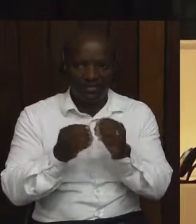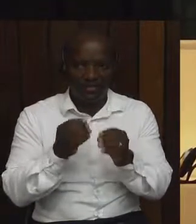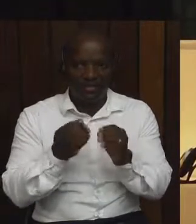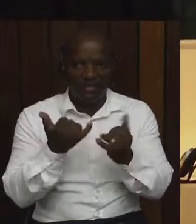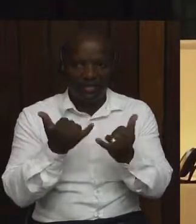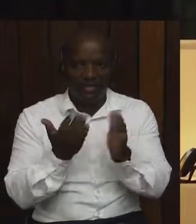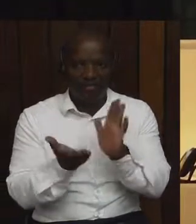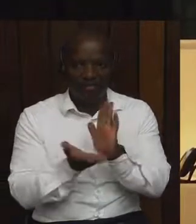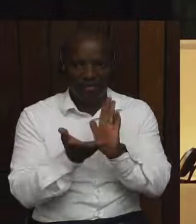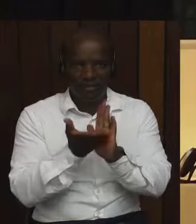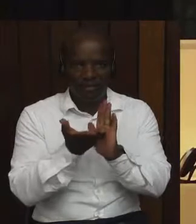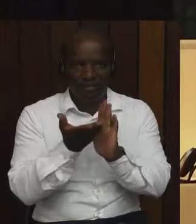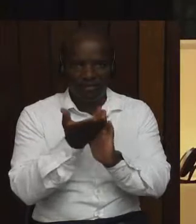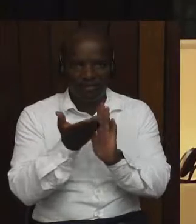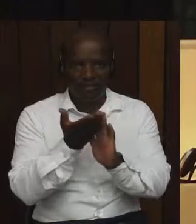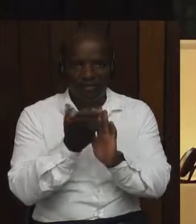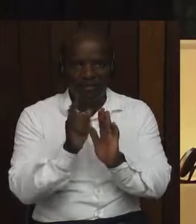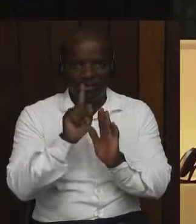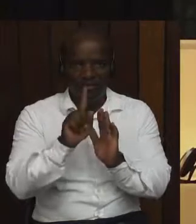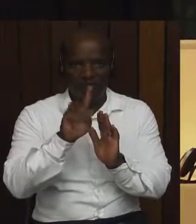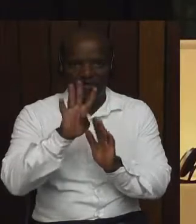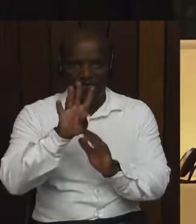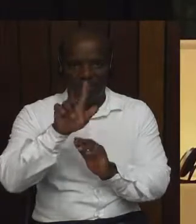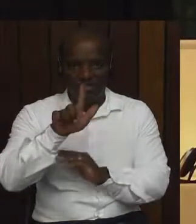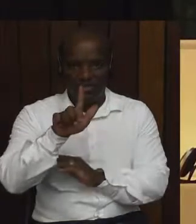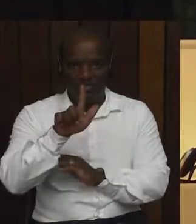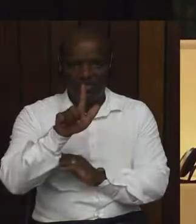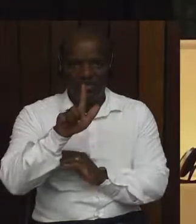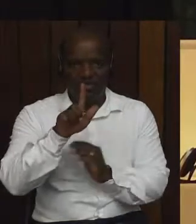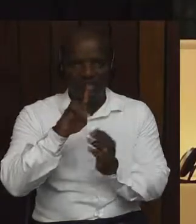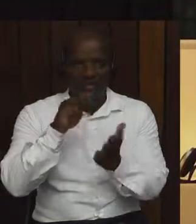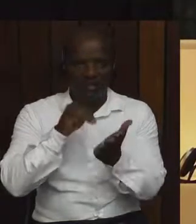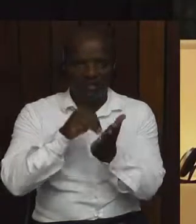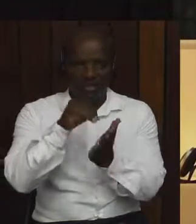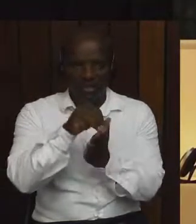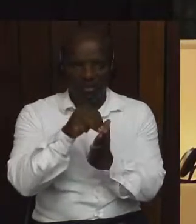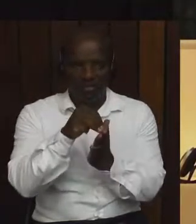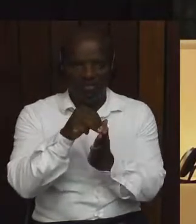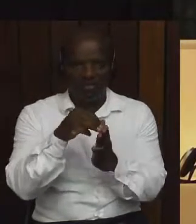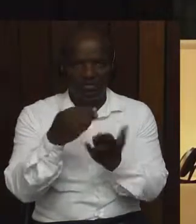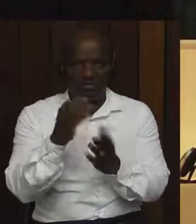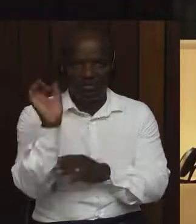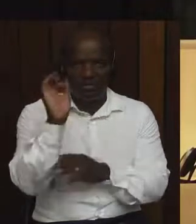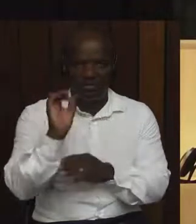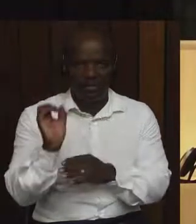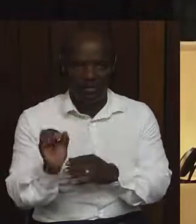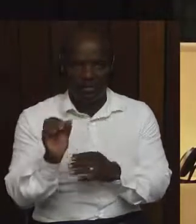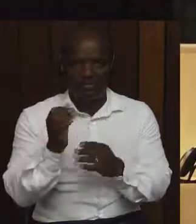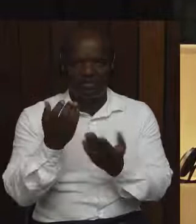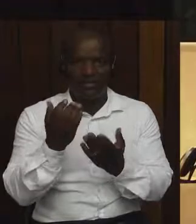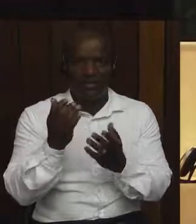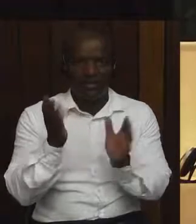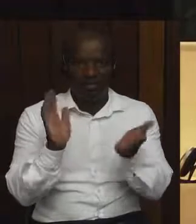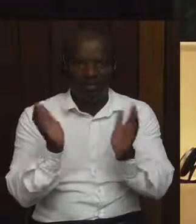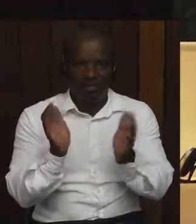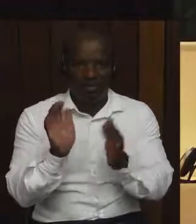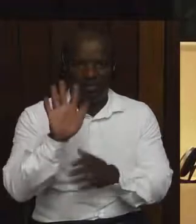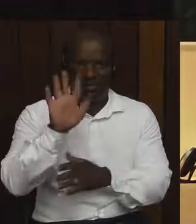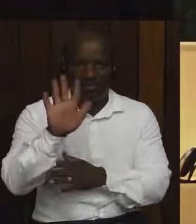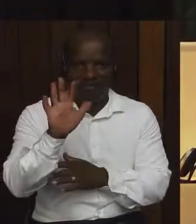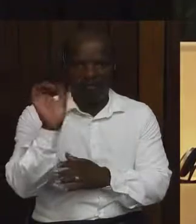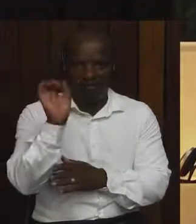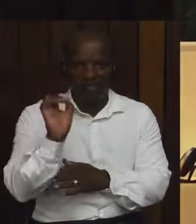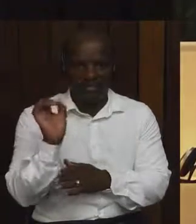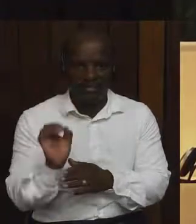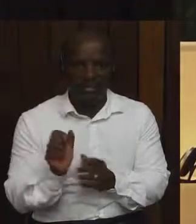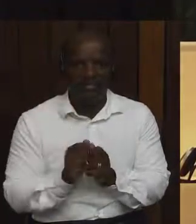up by 147 million. In terms of the percentage there, it's 5%.